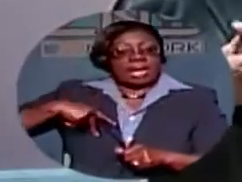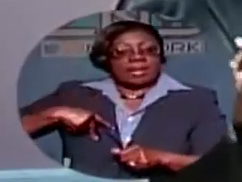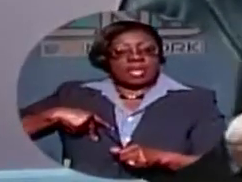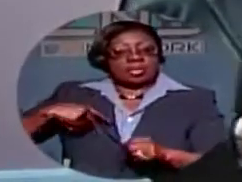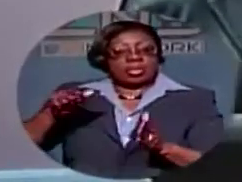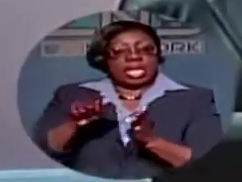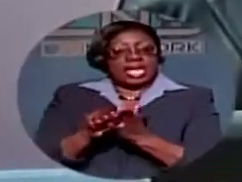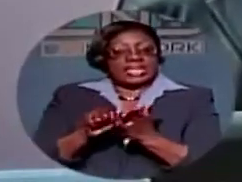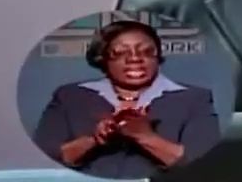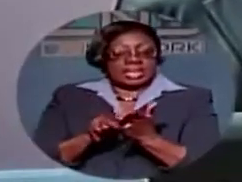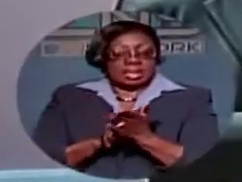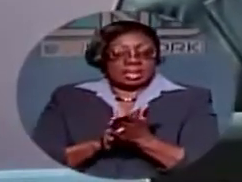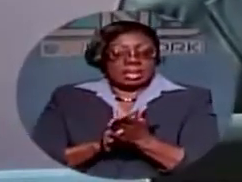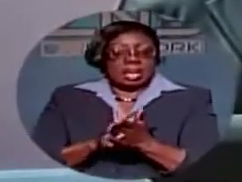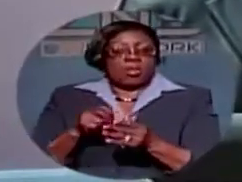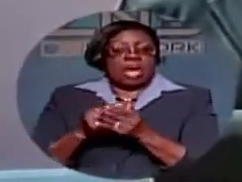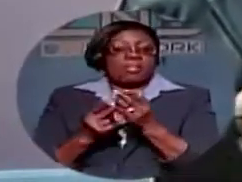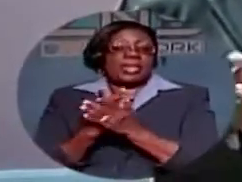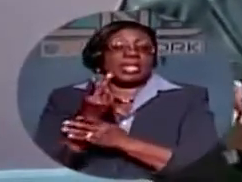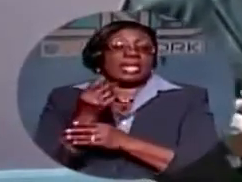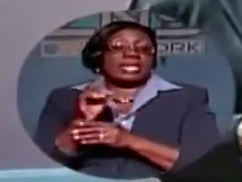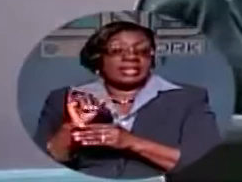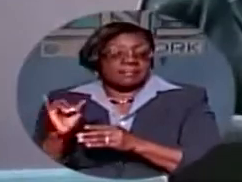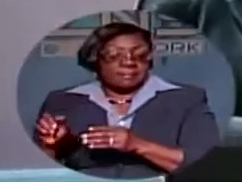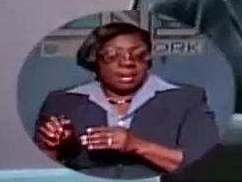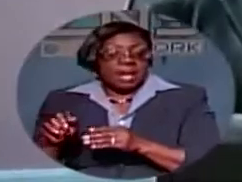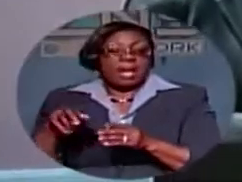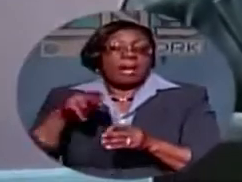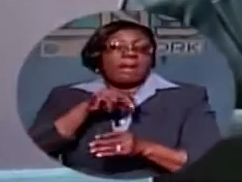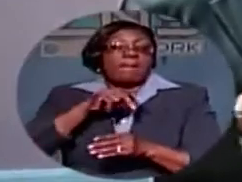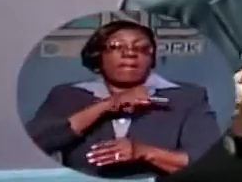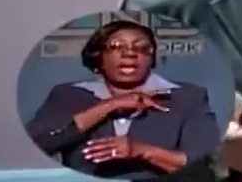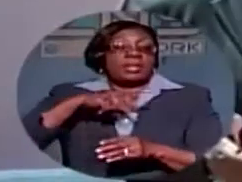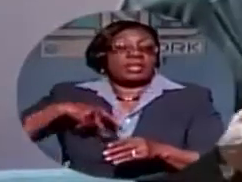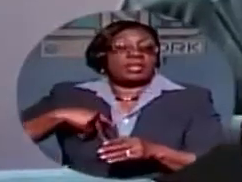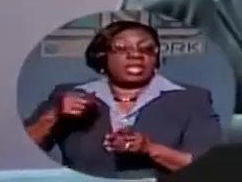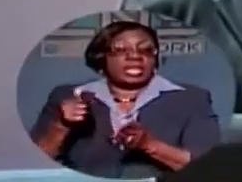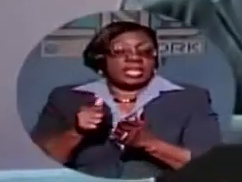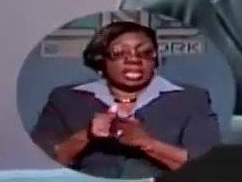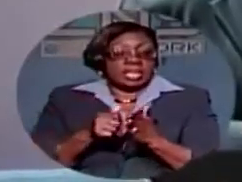very productive parliamentary agenda. We believe that